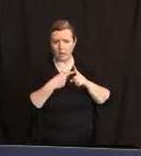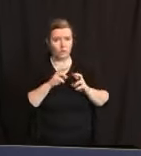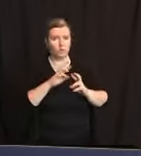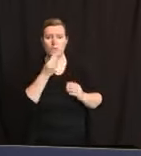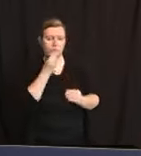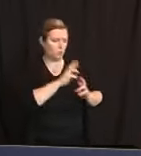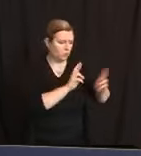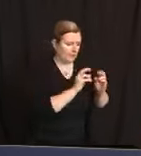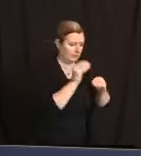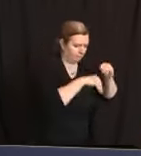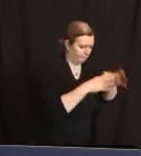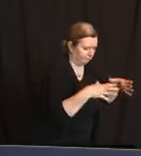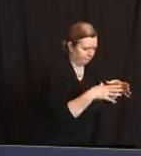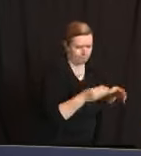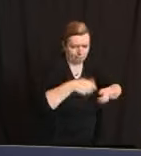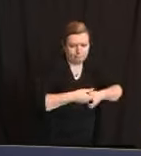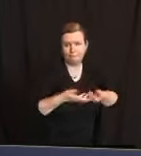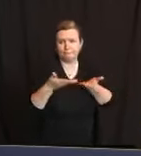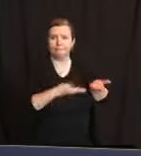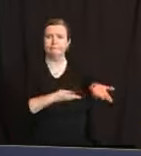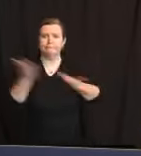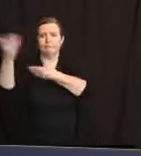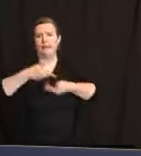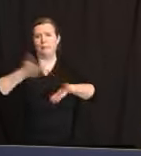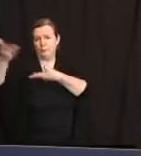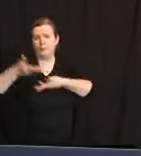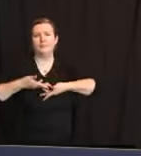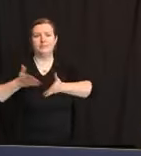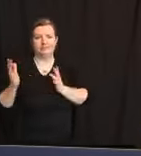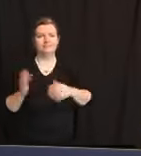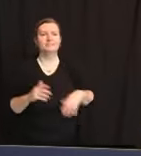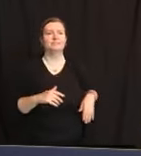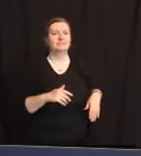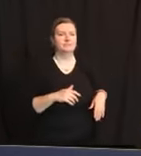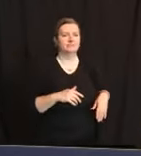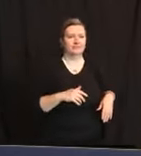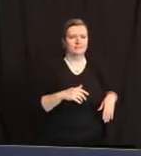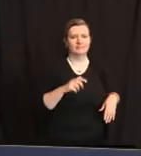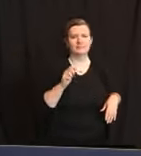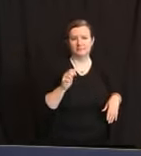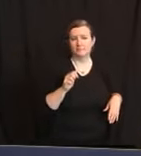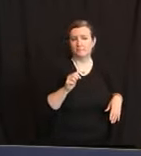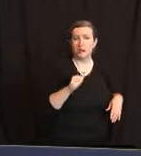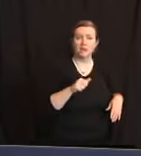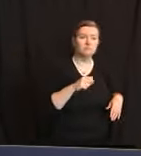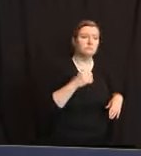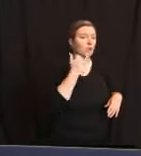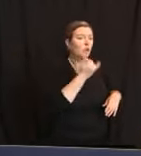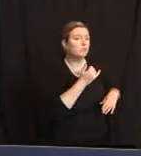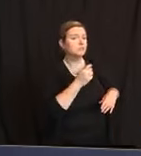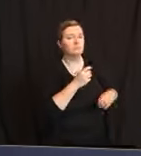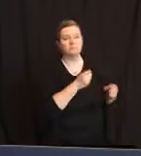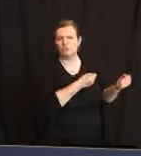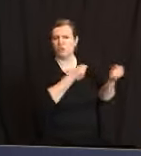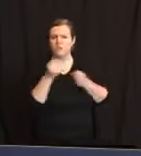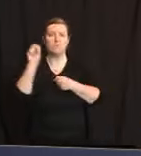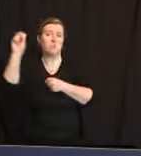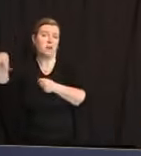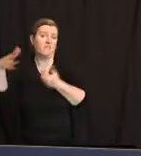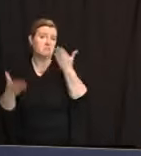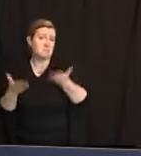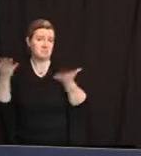going to be able to do things such as deliver. So you'll be able to call to them and they can deliver to you. I know it's going to be difficult. It's not